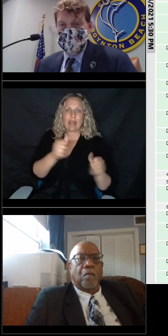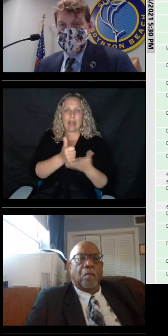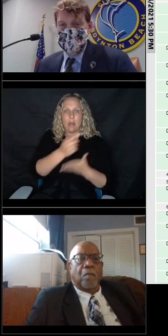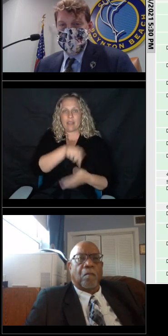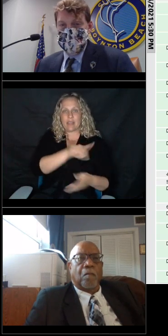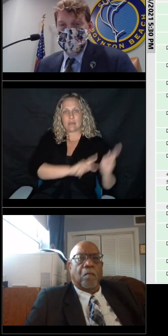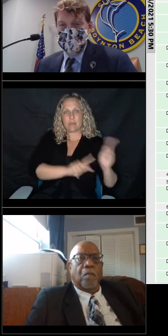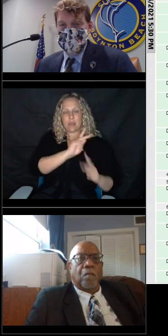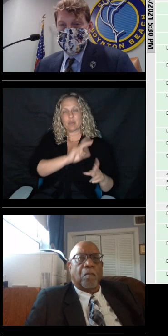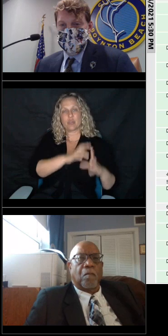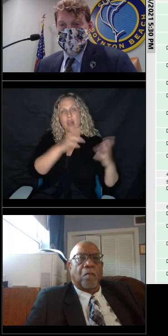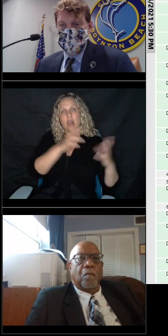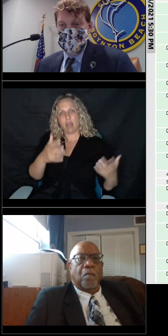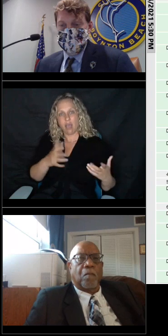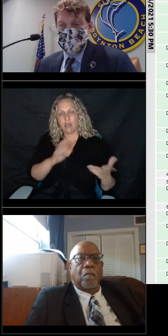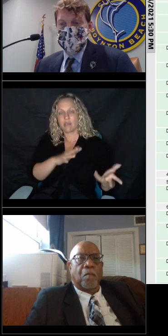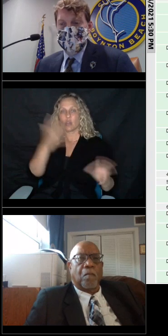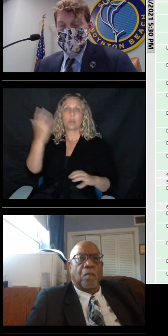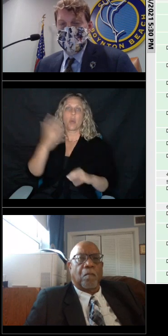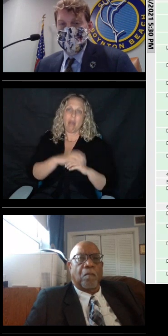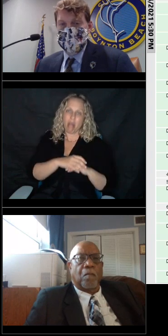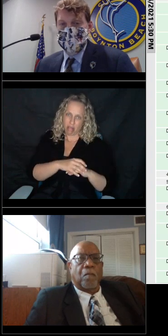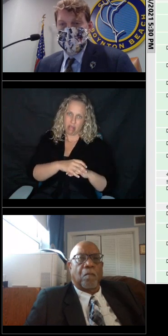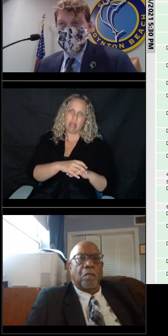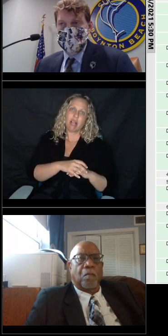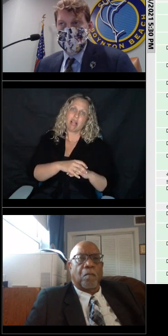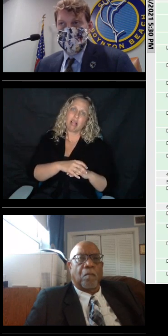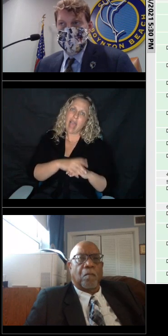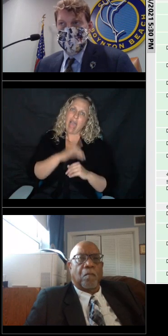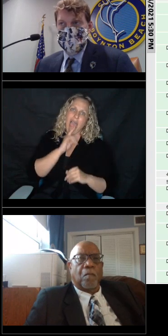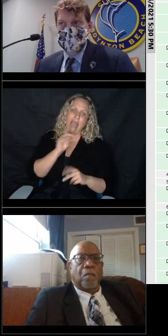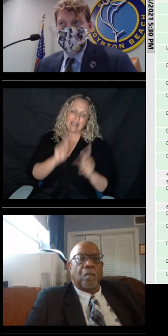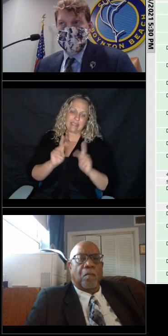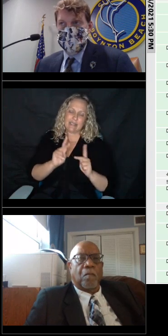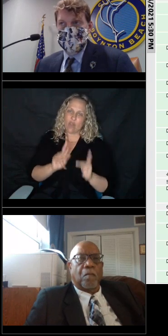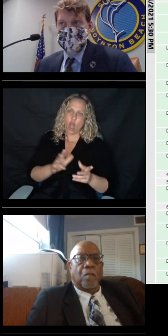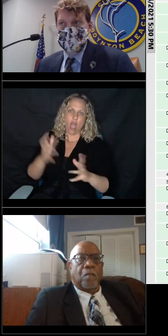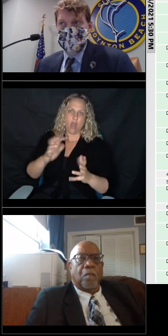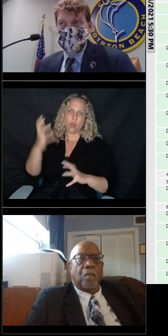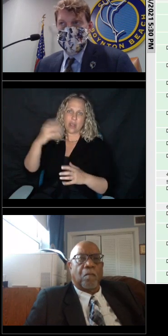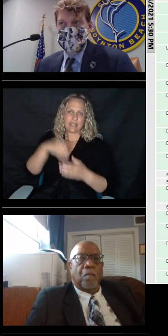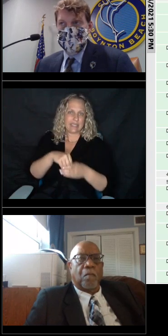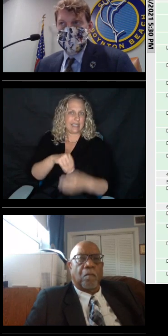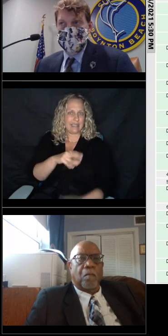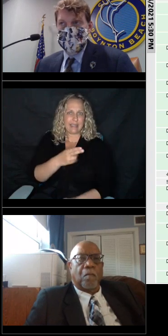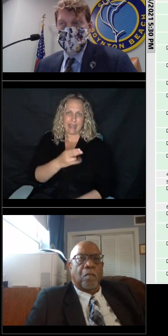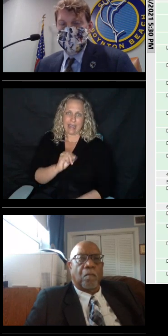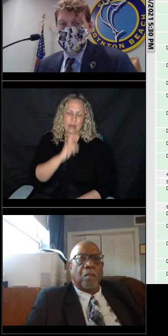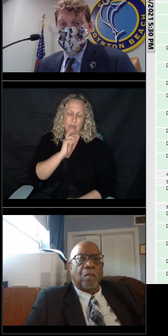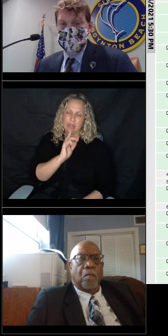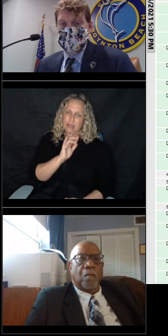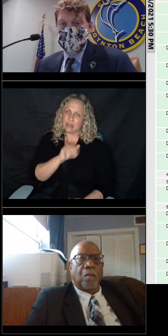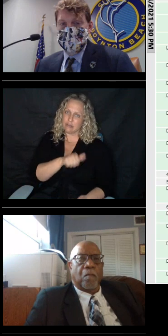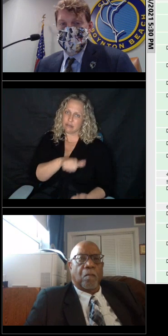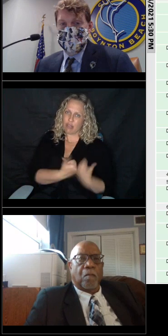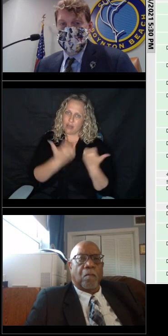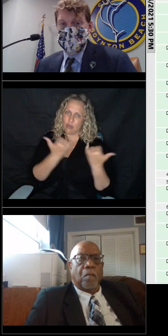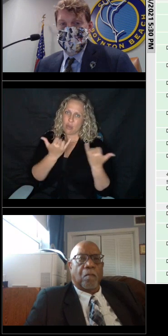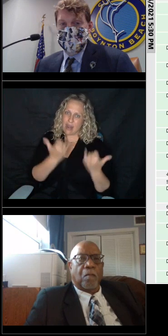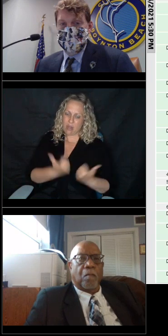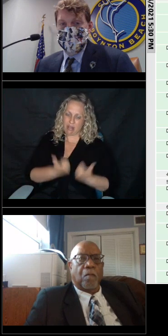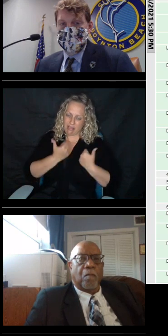There is a lot of turmoil and civil unrest in Haiti. It's very difficult right now for life in